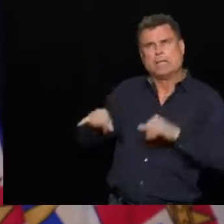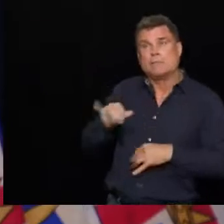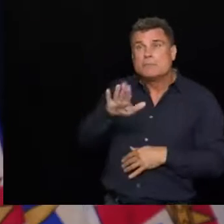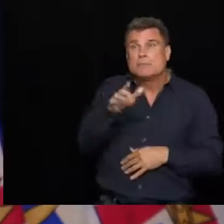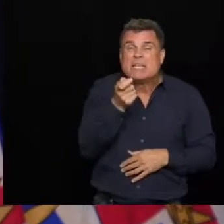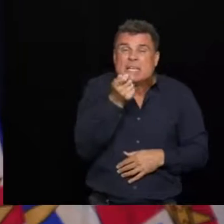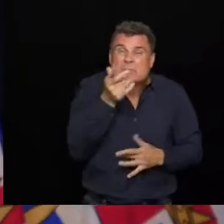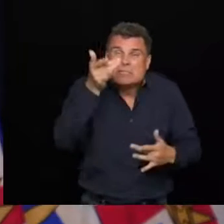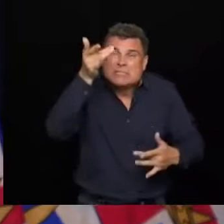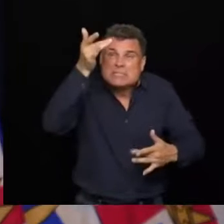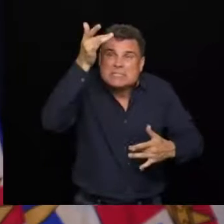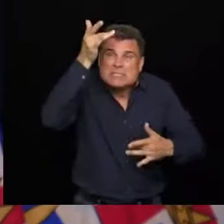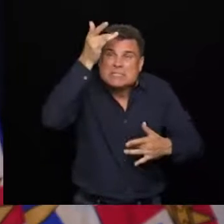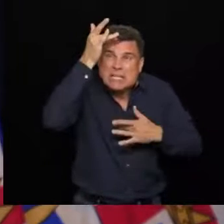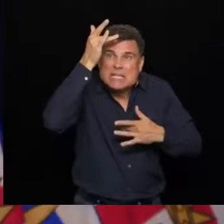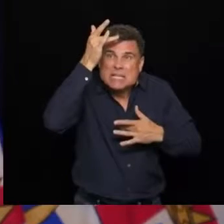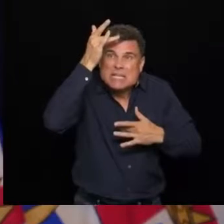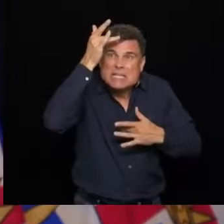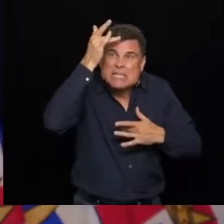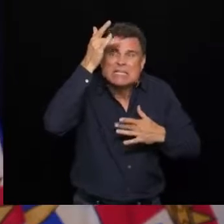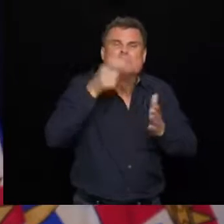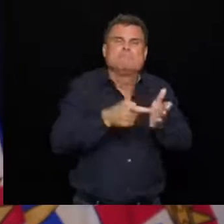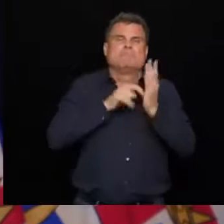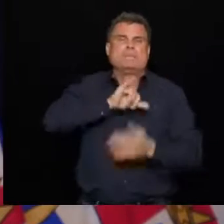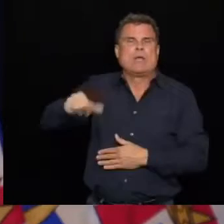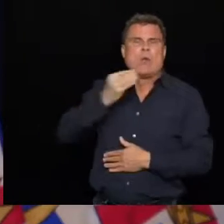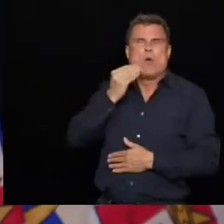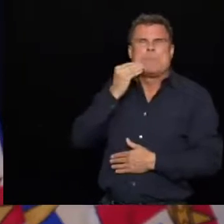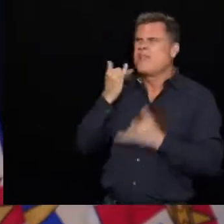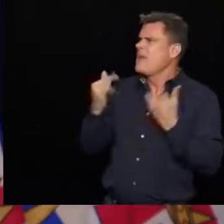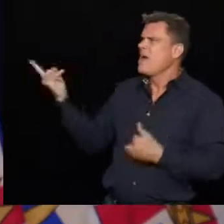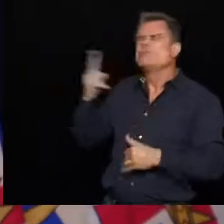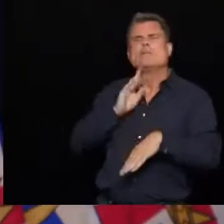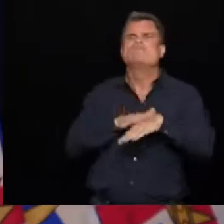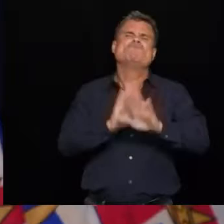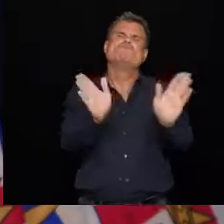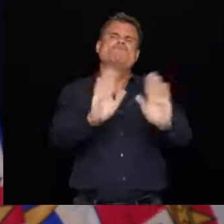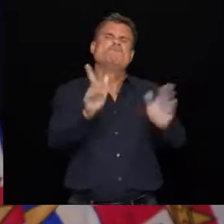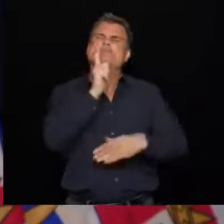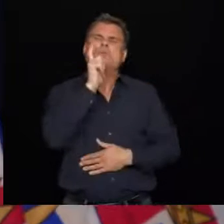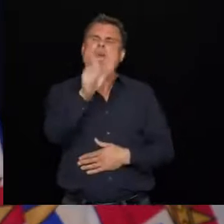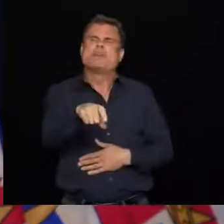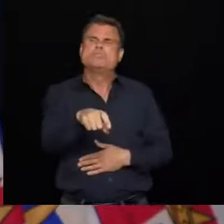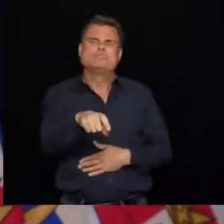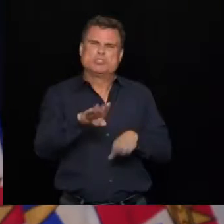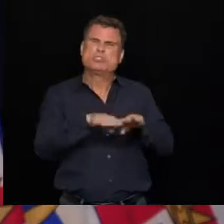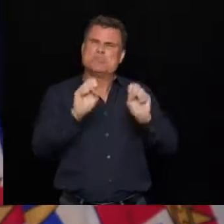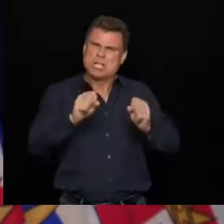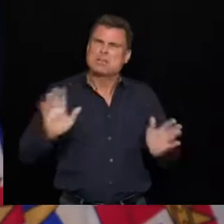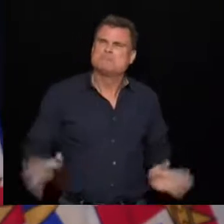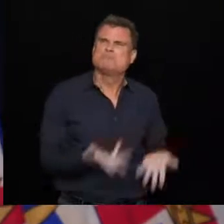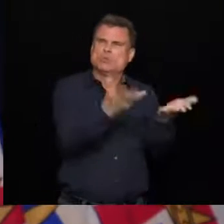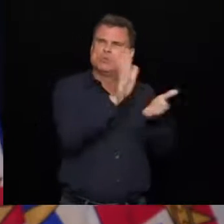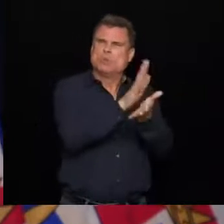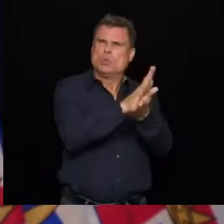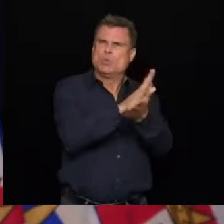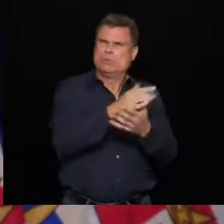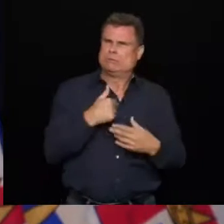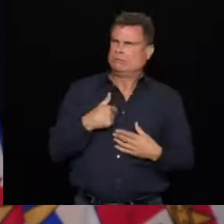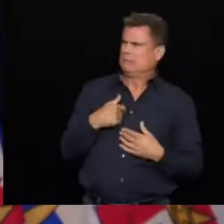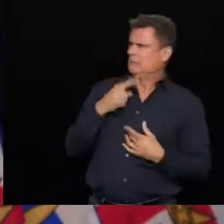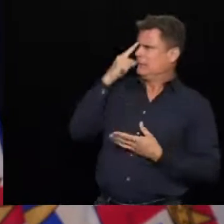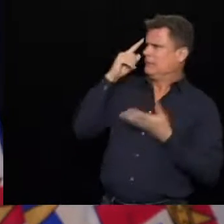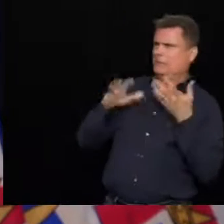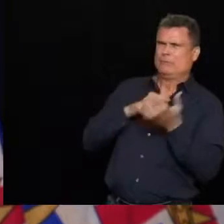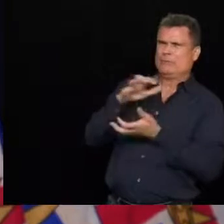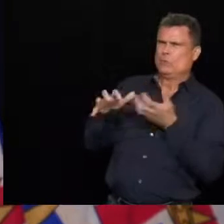well, that doesn't really apply to children going to school. Isn't that confusing for parents? And what about teachers who are